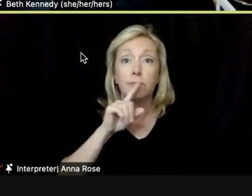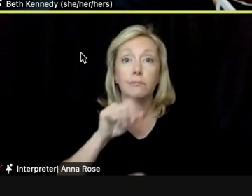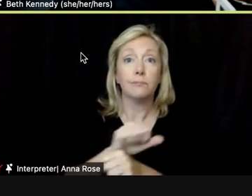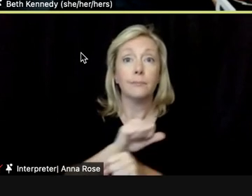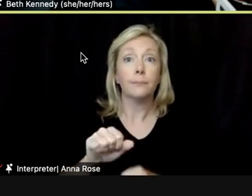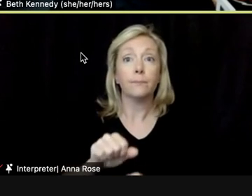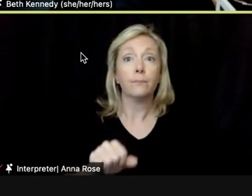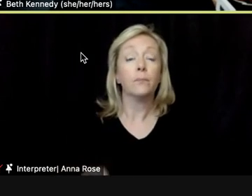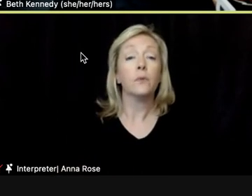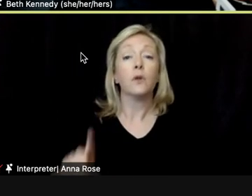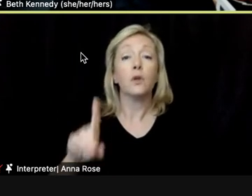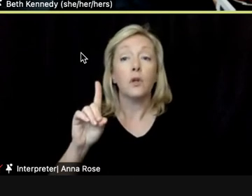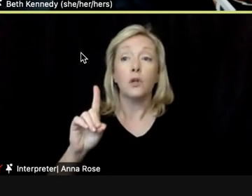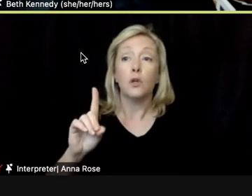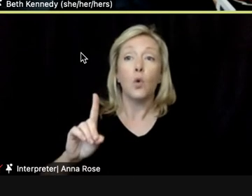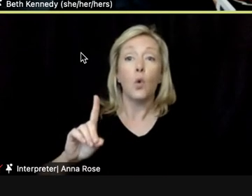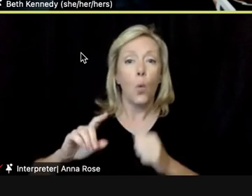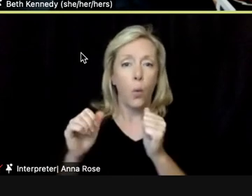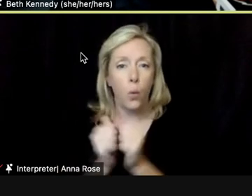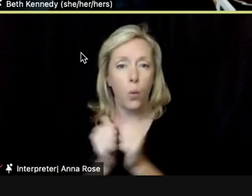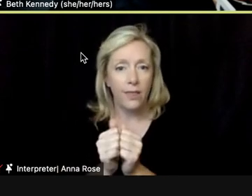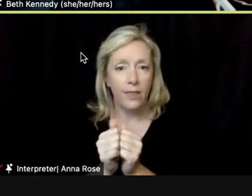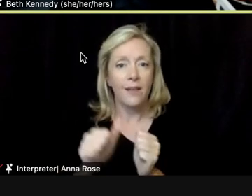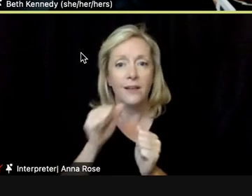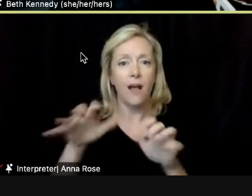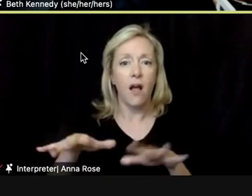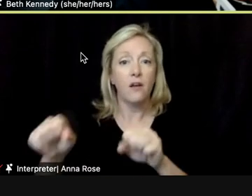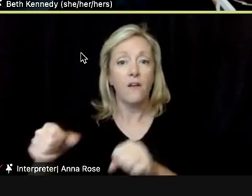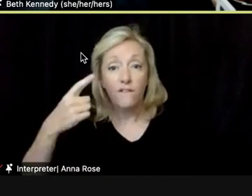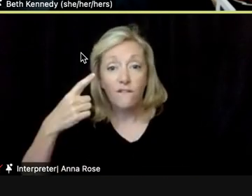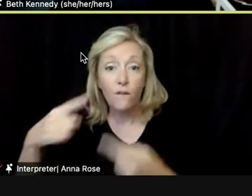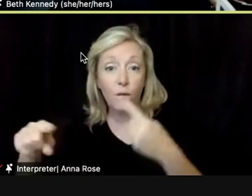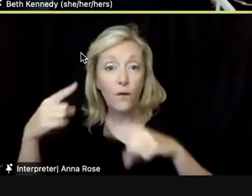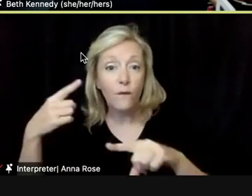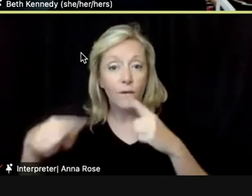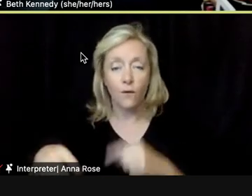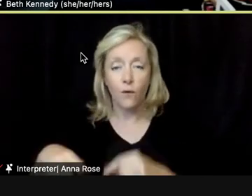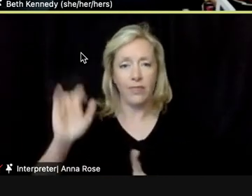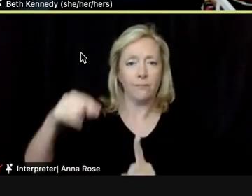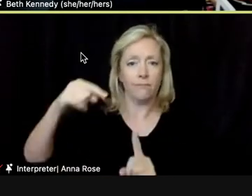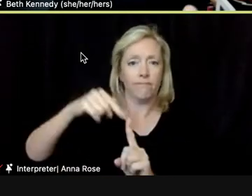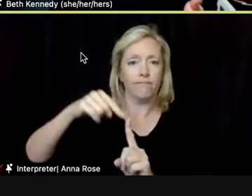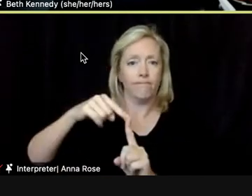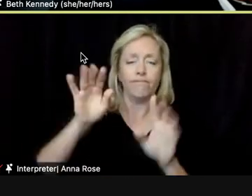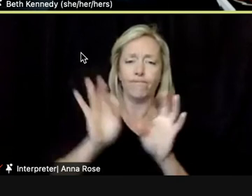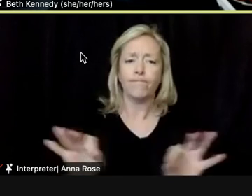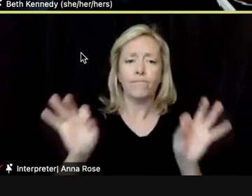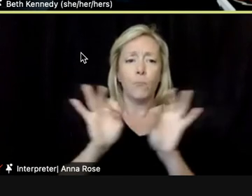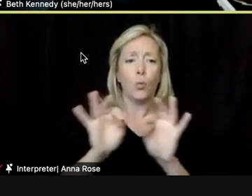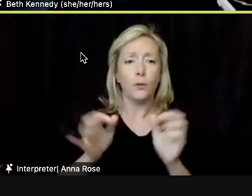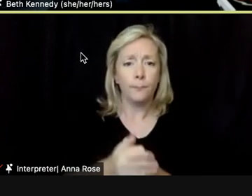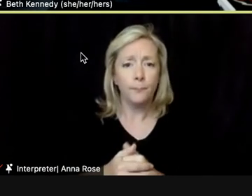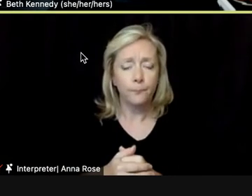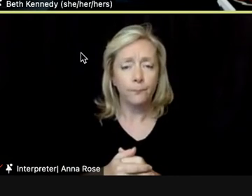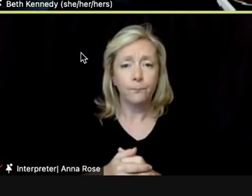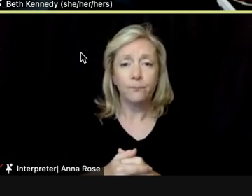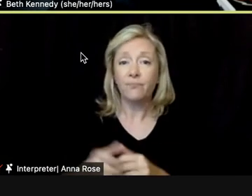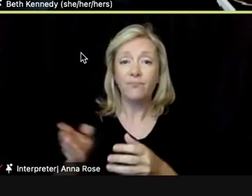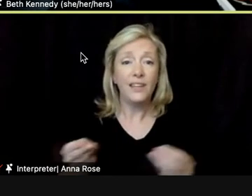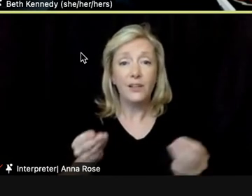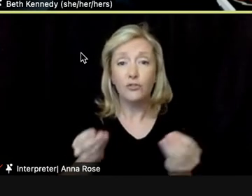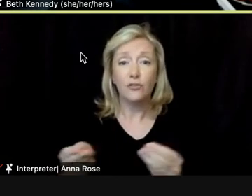Do with, not for. And that's what I've been alluding to this whole time, where I'm saying, you know, an intervener is not going